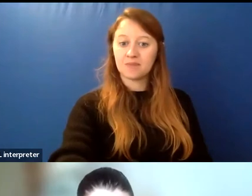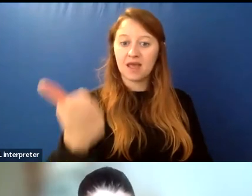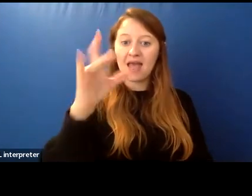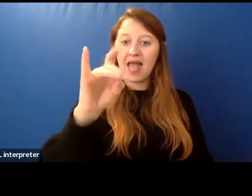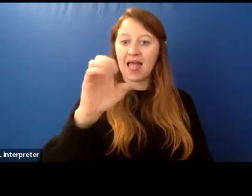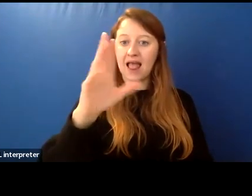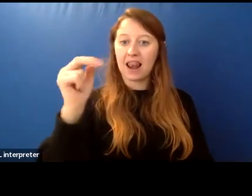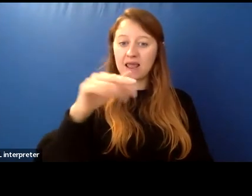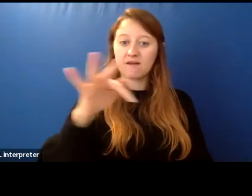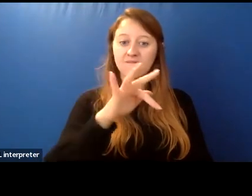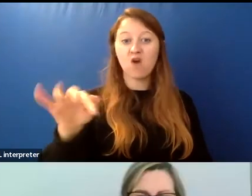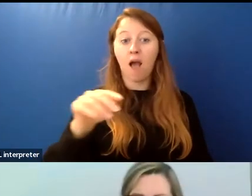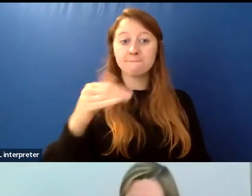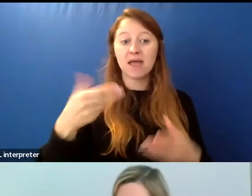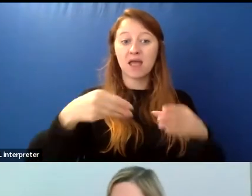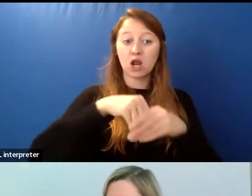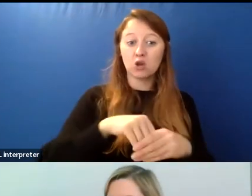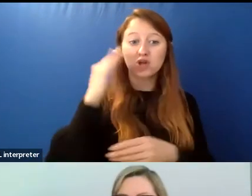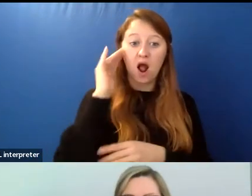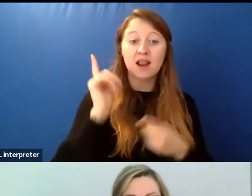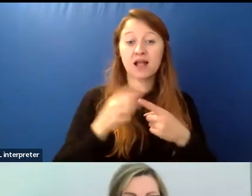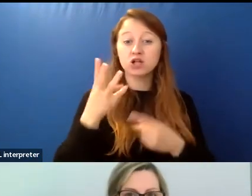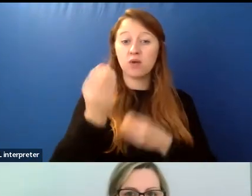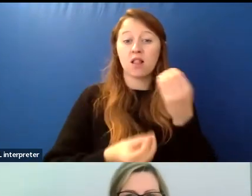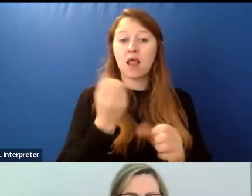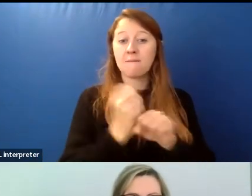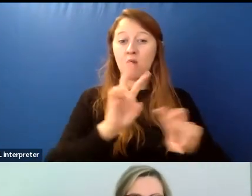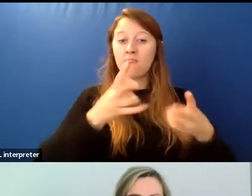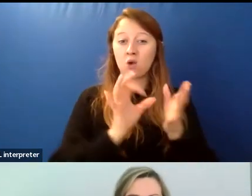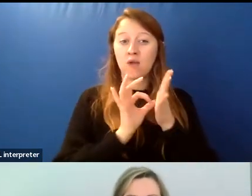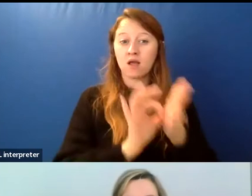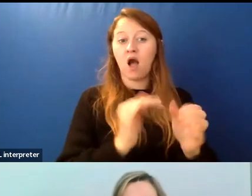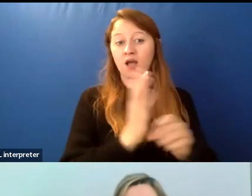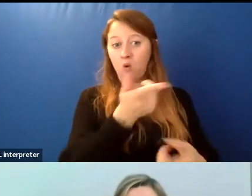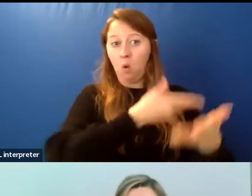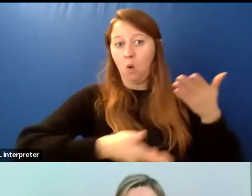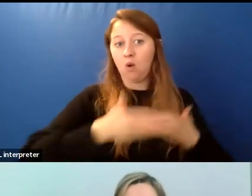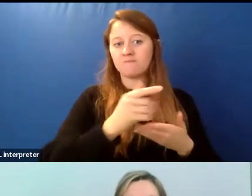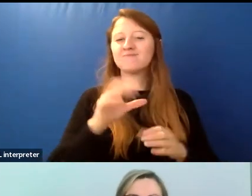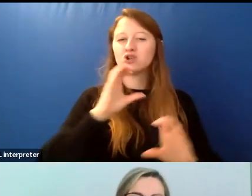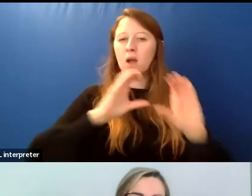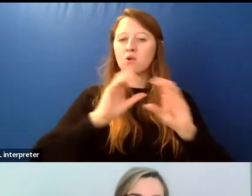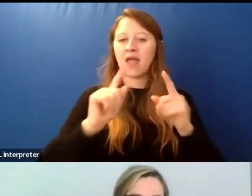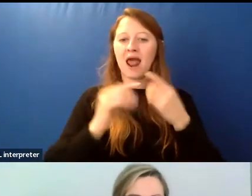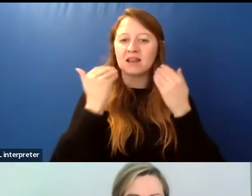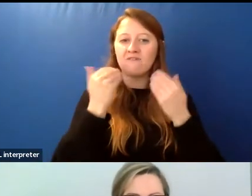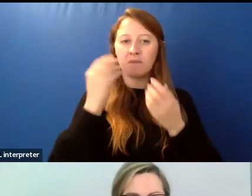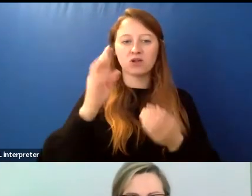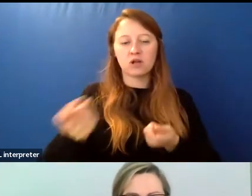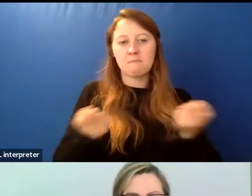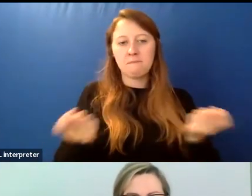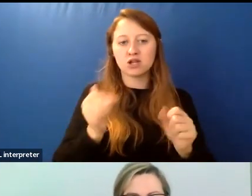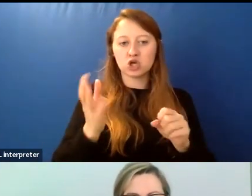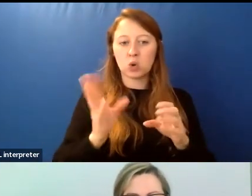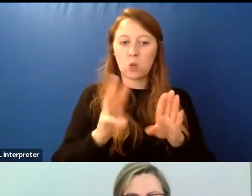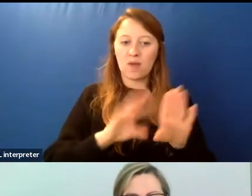plain English version of the quick guide that they have developed. Julie is Communications and Information Manager with Inclusion Ireland, where as part of